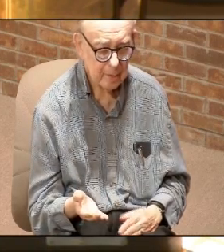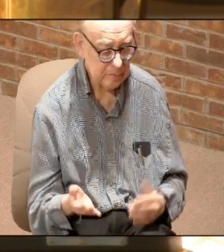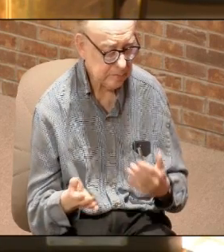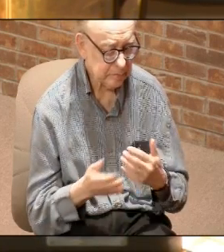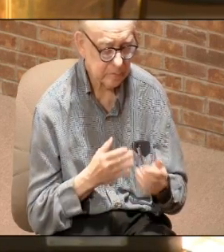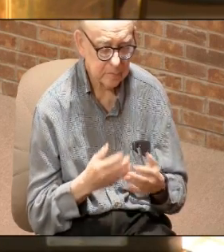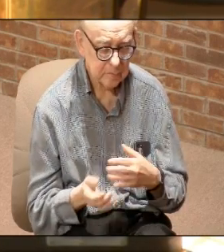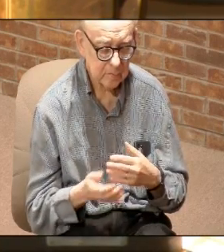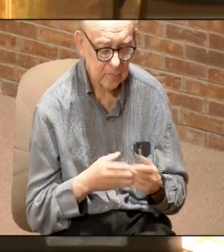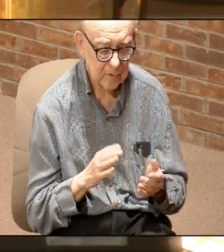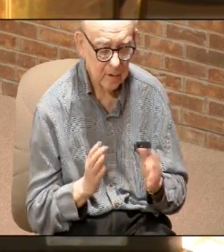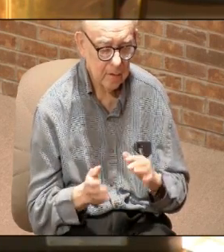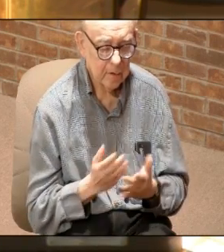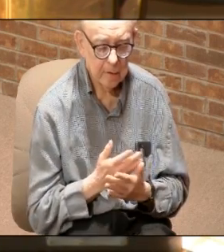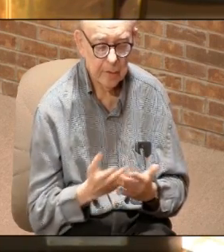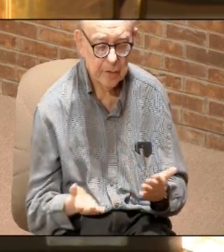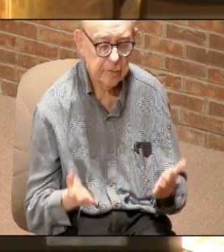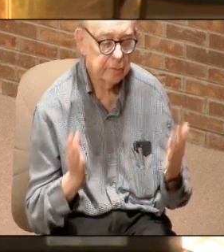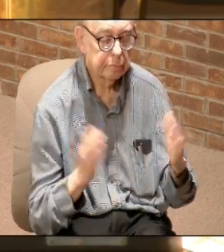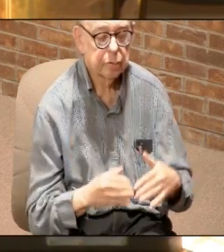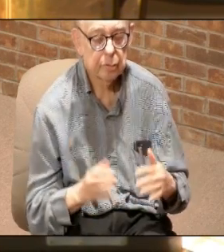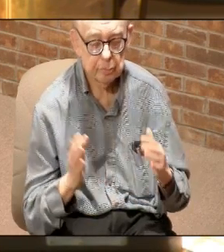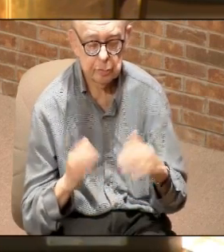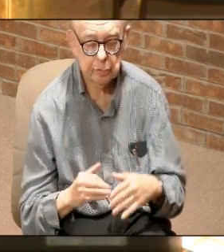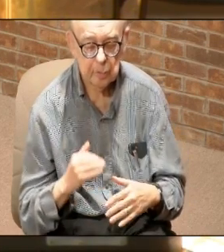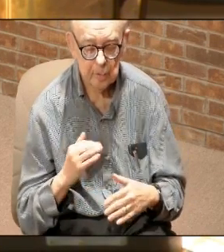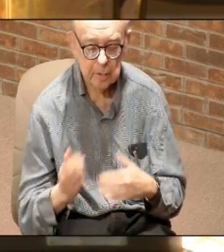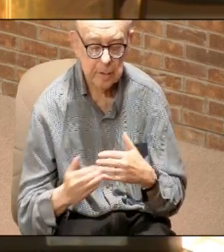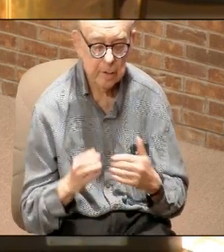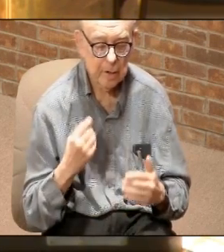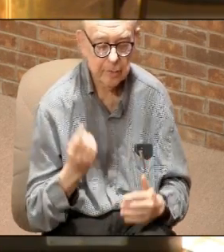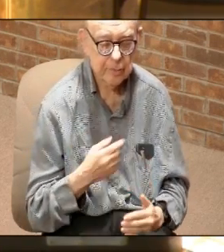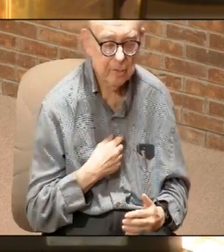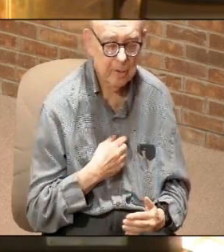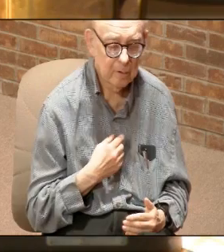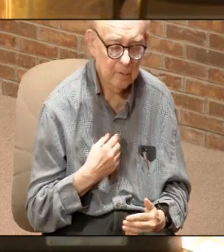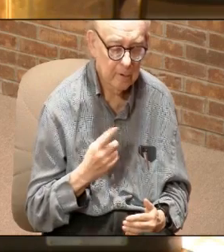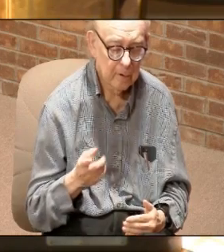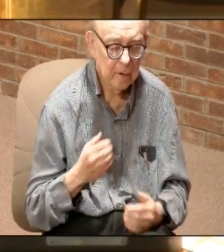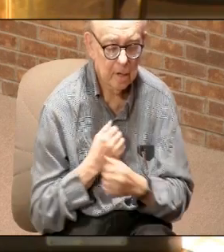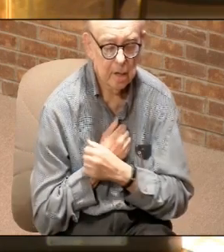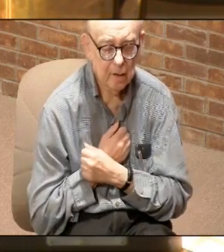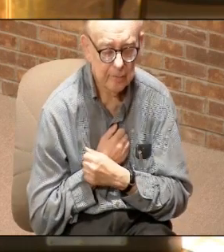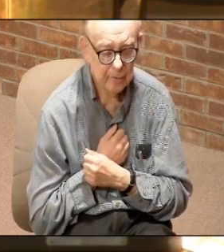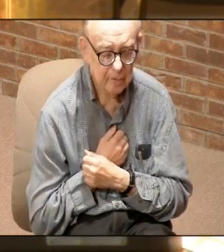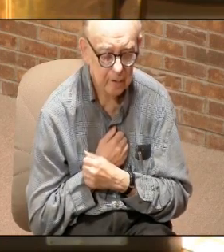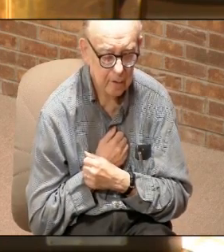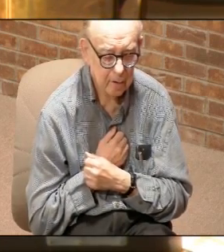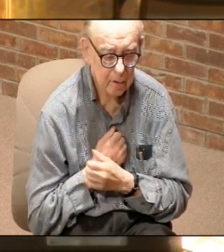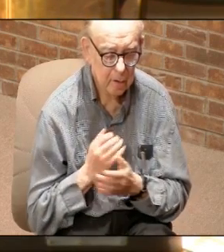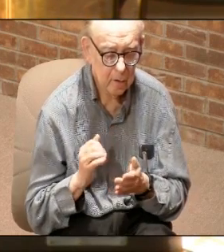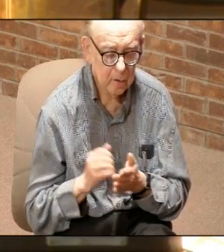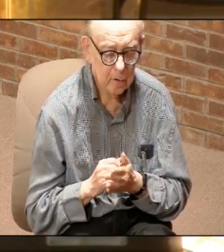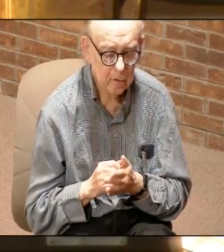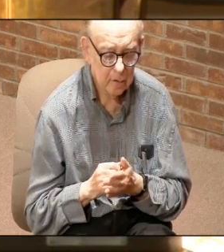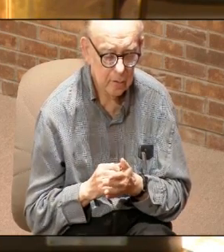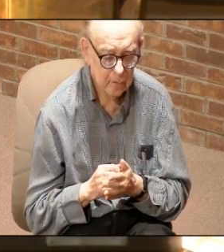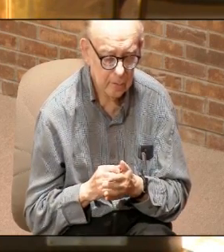Even though it seems like everything is crashing in around us. And then a love that